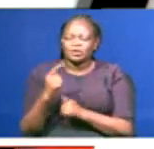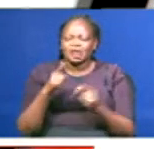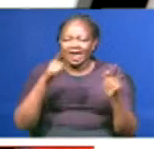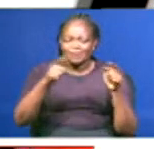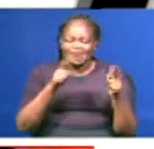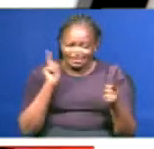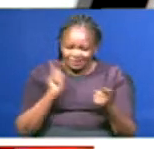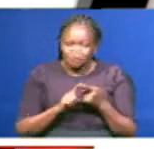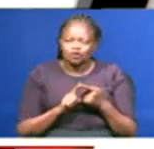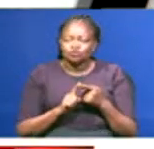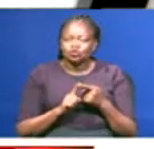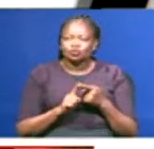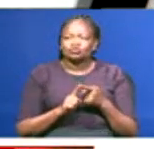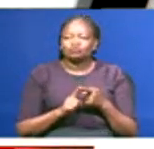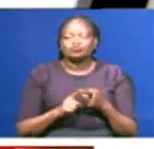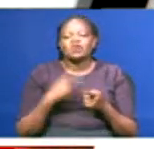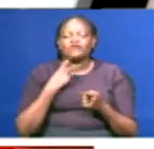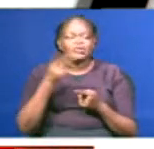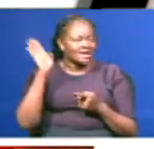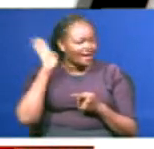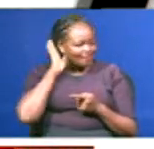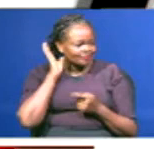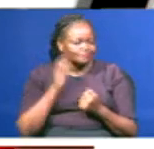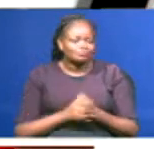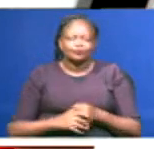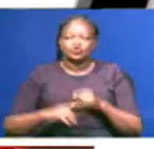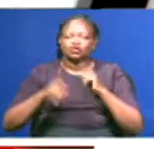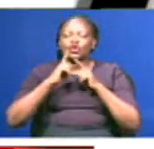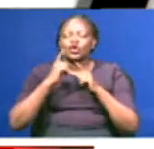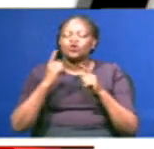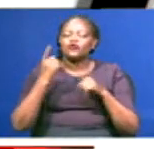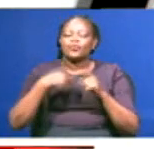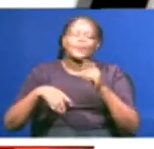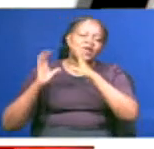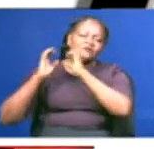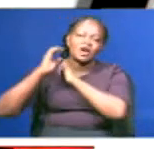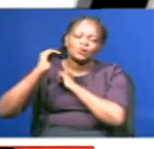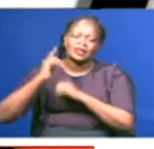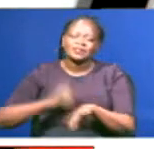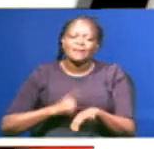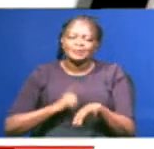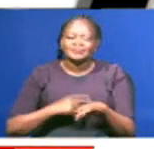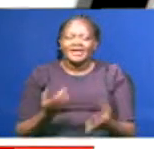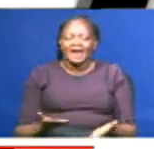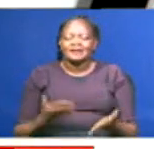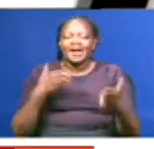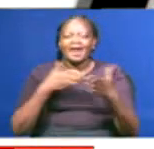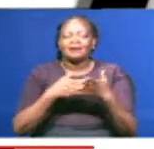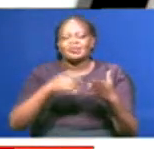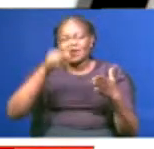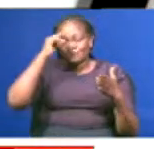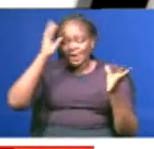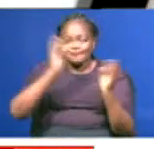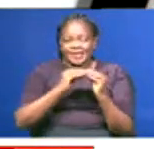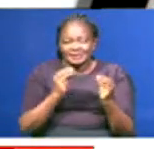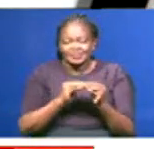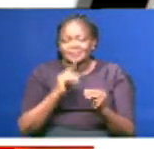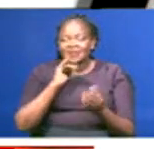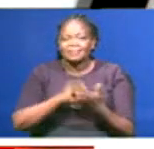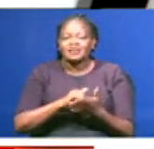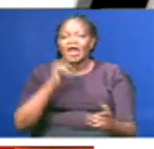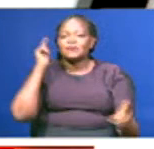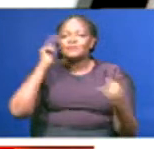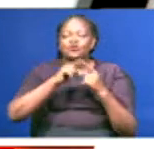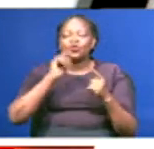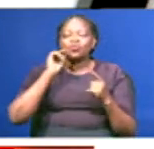until their voices are heard. Speaking in Mtwapa, Kilifi County, after holding an anti-government rally, Odinga said Azimio will, among